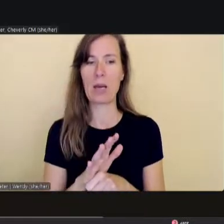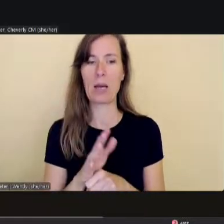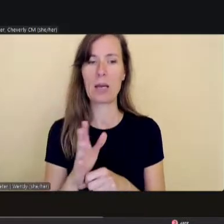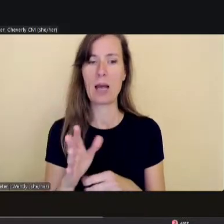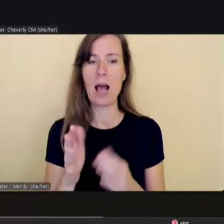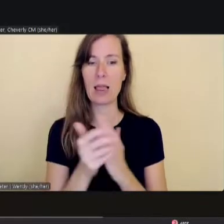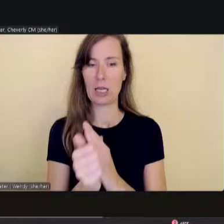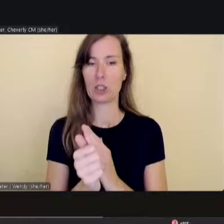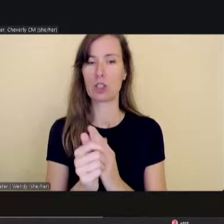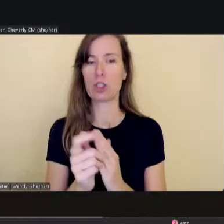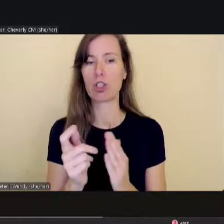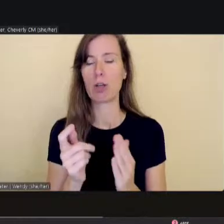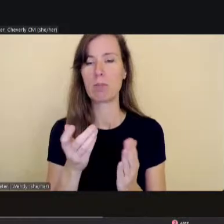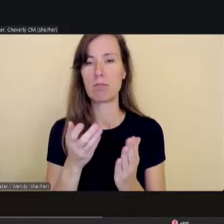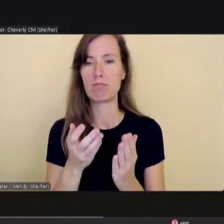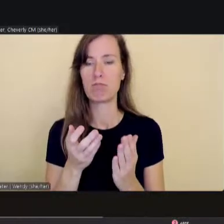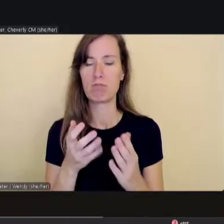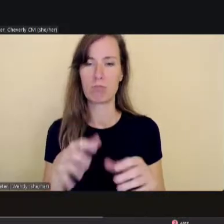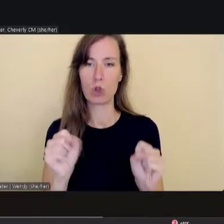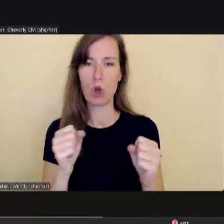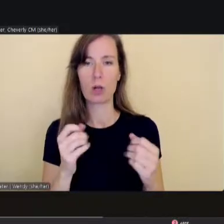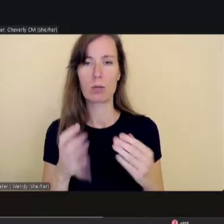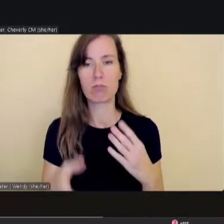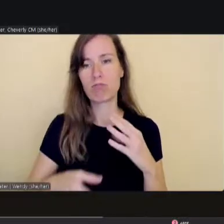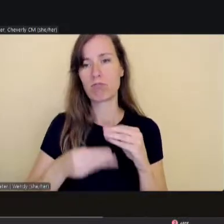responsibilities within the council, and